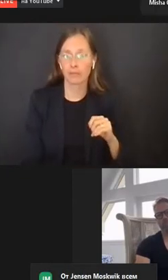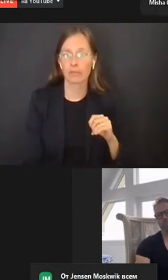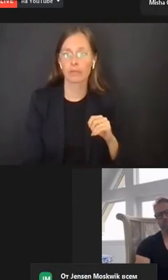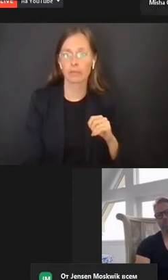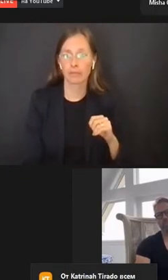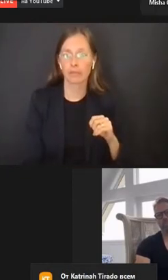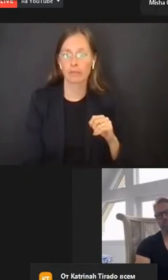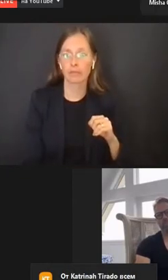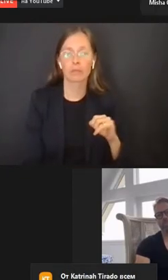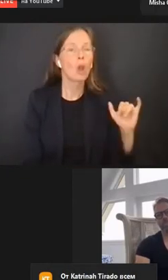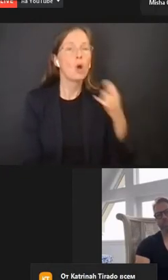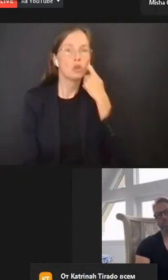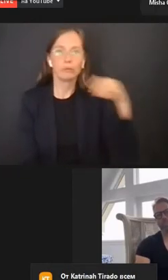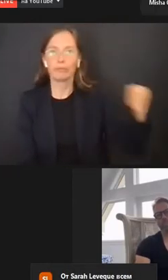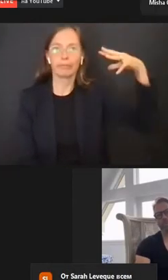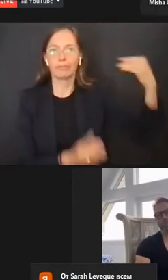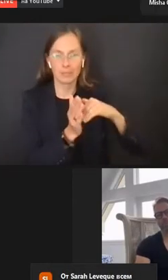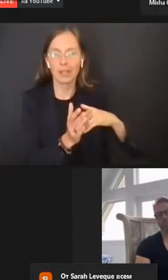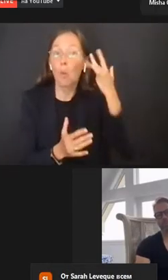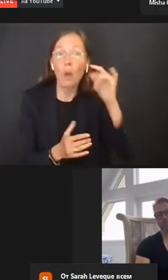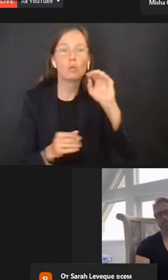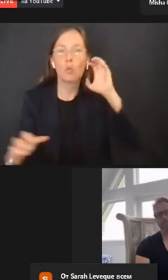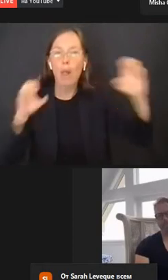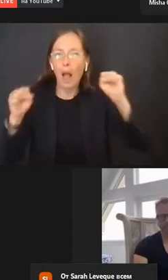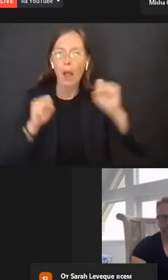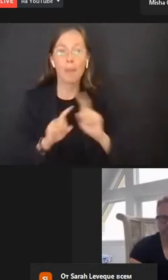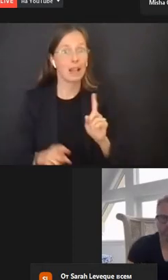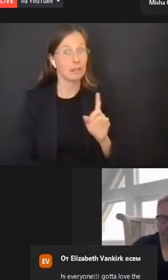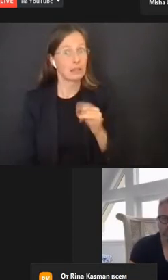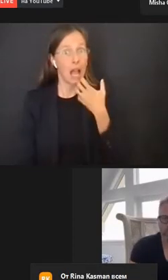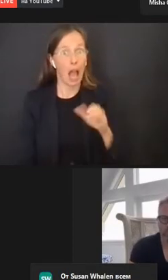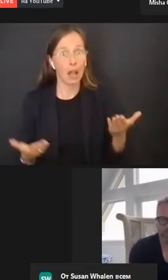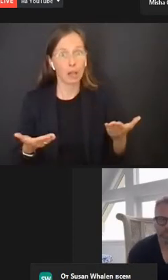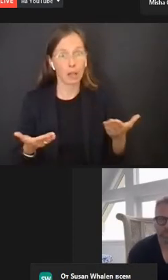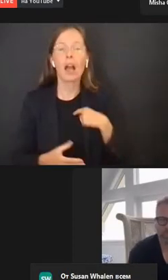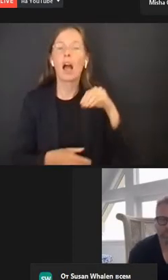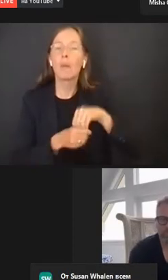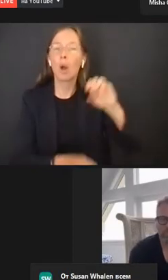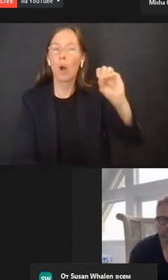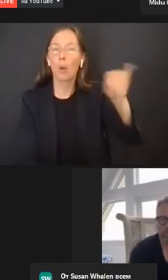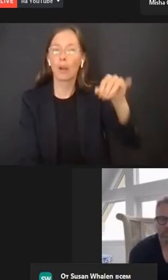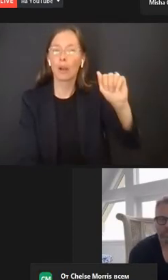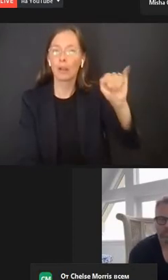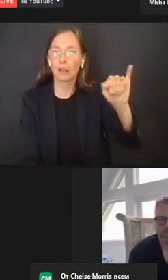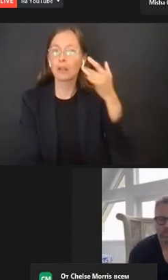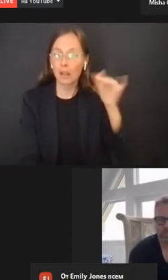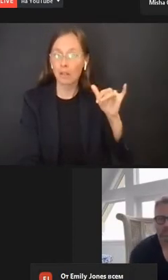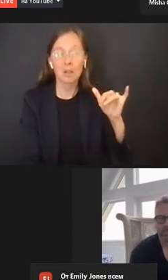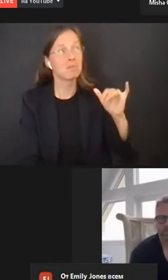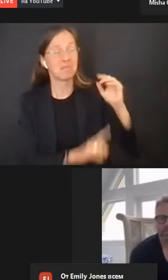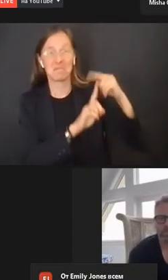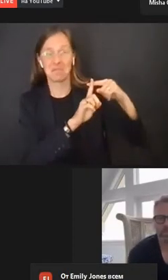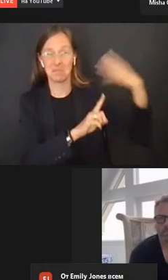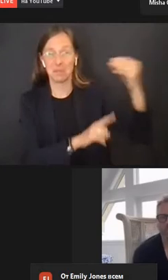Well, it just came back on because it was too loud. But it's very hot here. I'm in Ojai, and it's about 100 degrees. I was